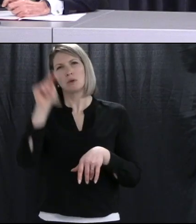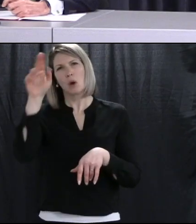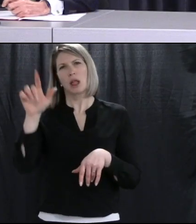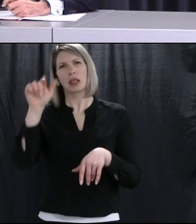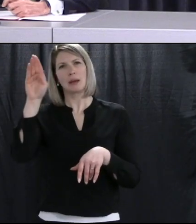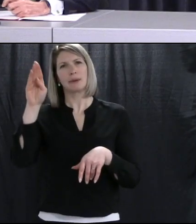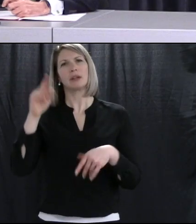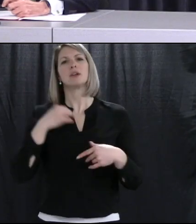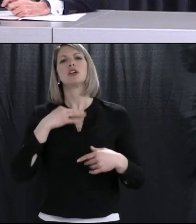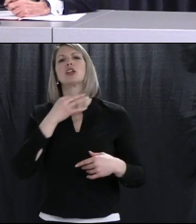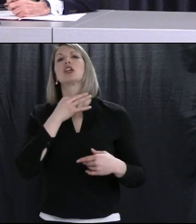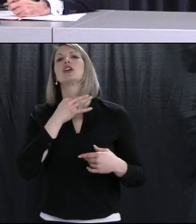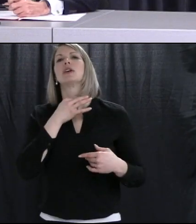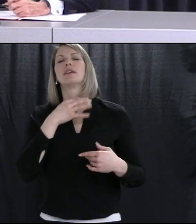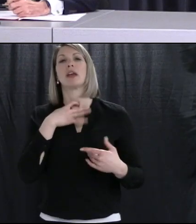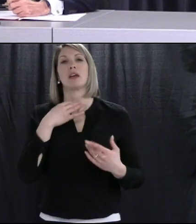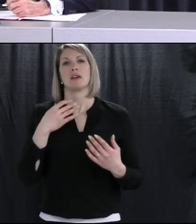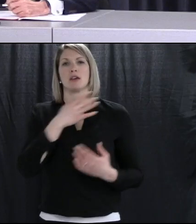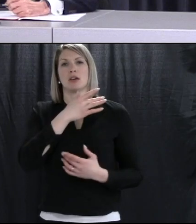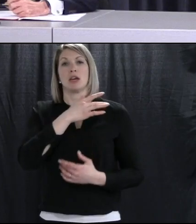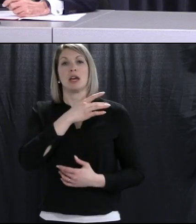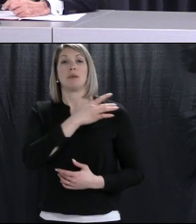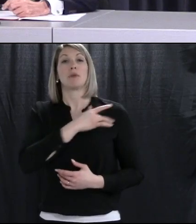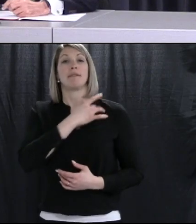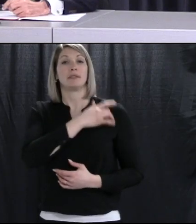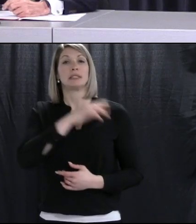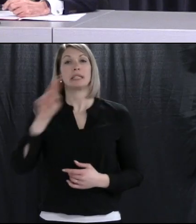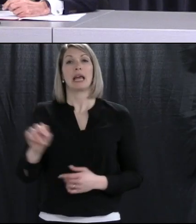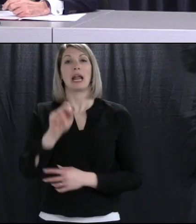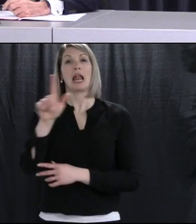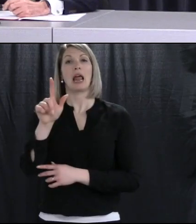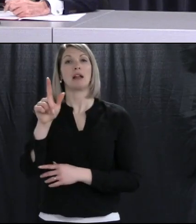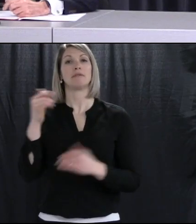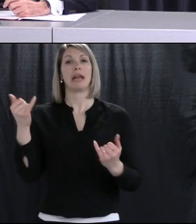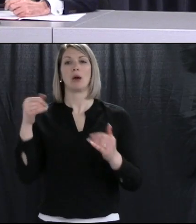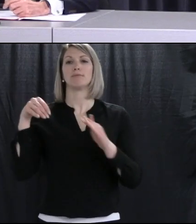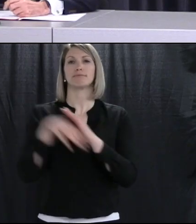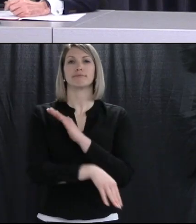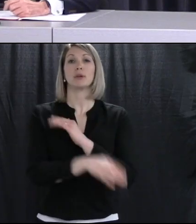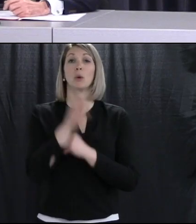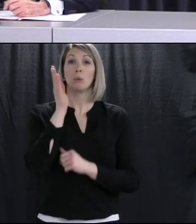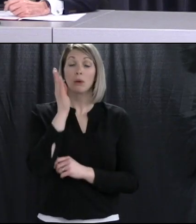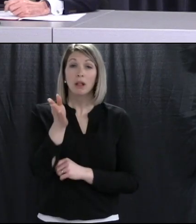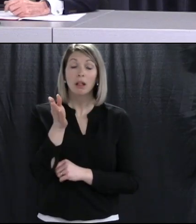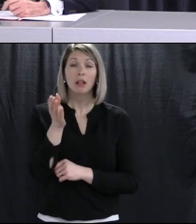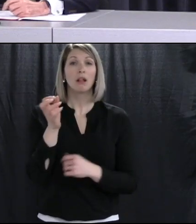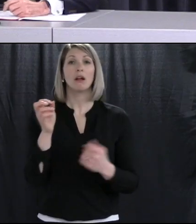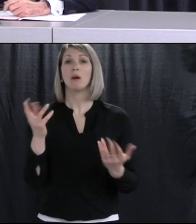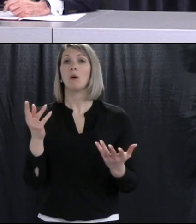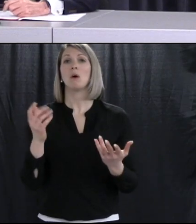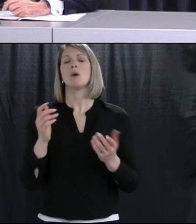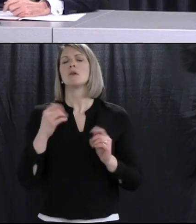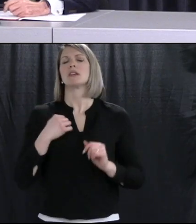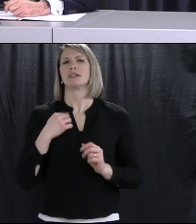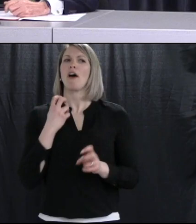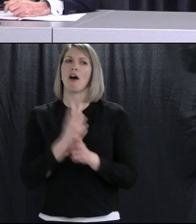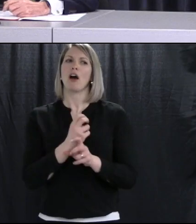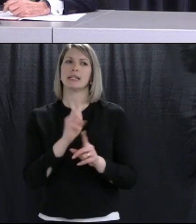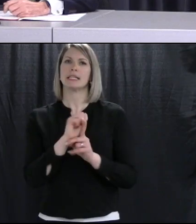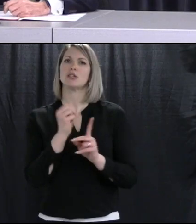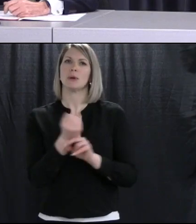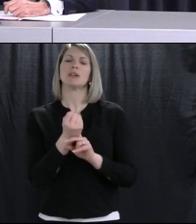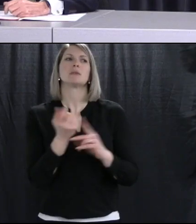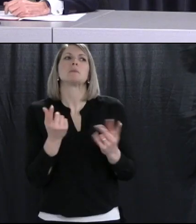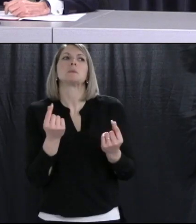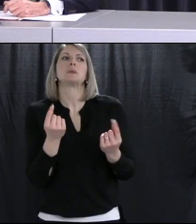to a bankruptcy? What's going to happen? What can you tell the resident of Newfoundland regarding the fiscal situation? There's